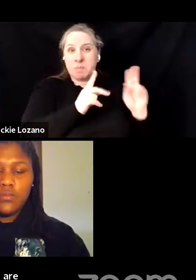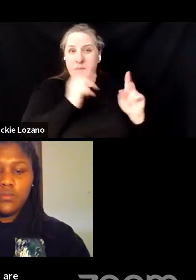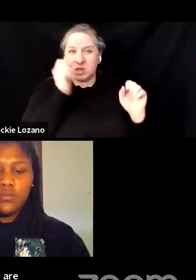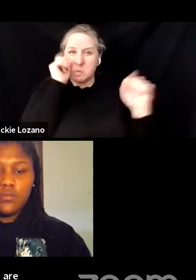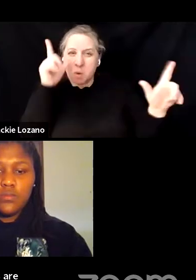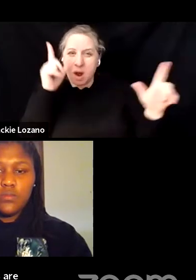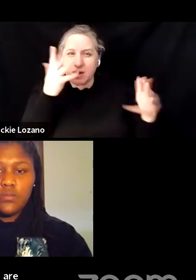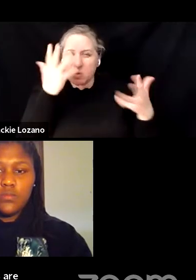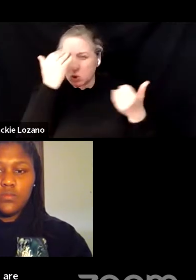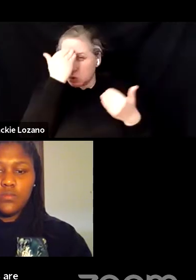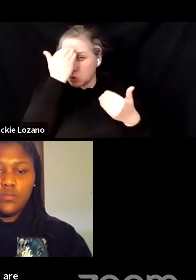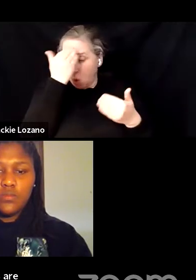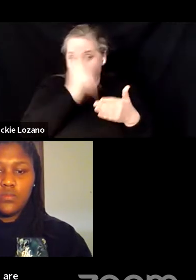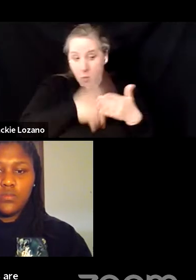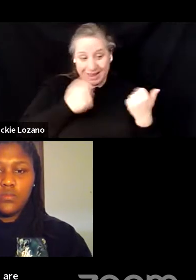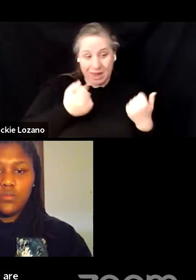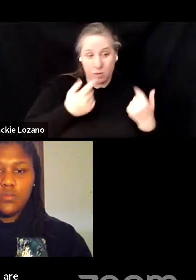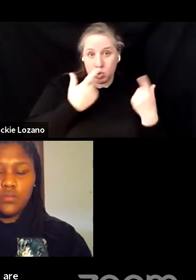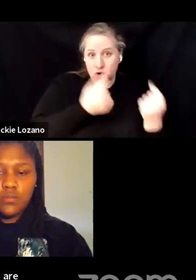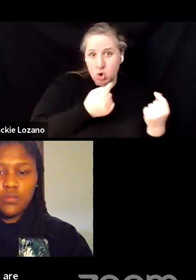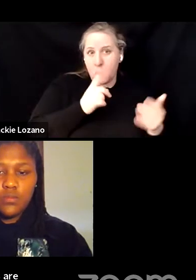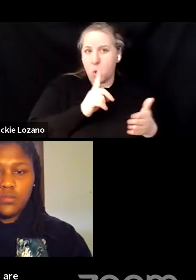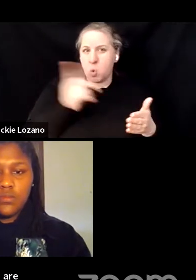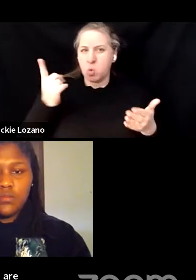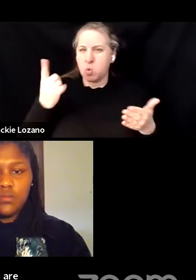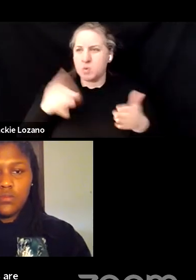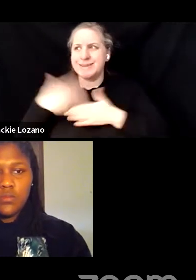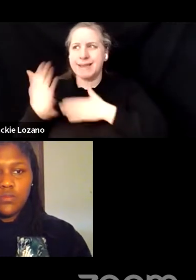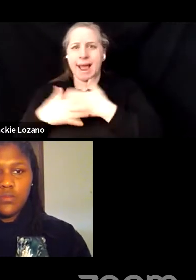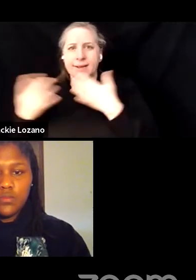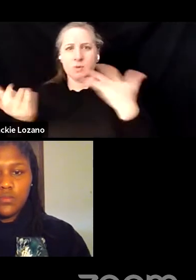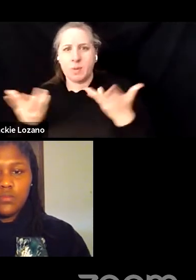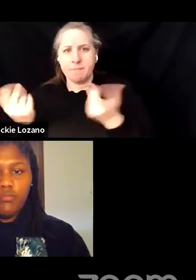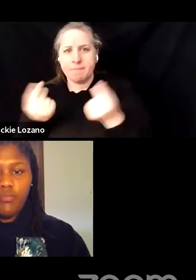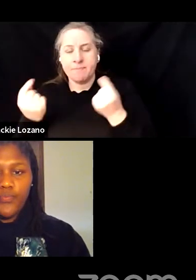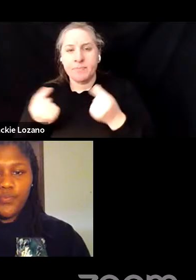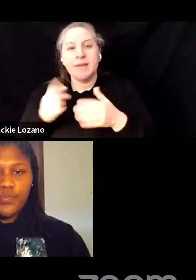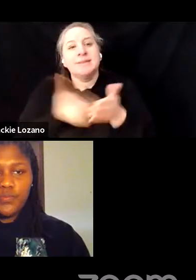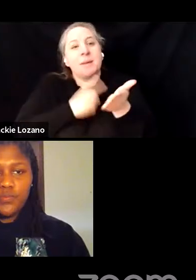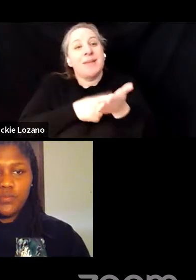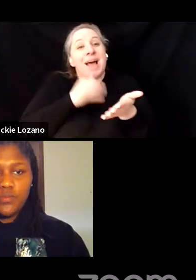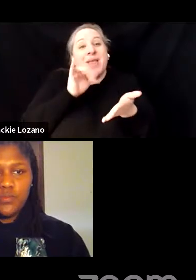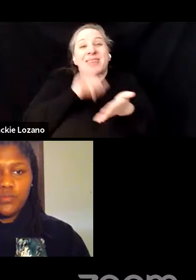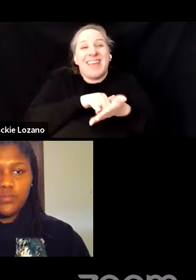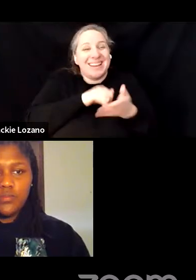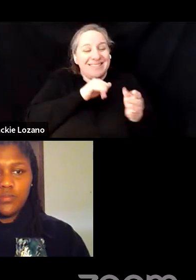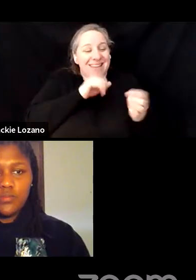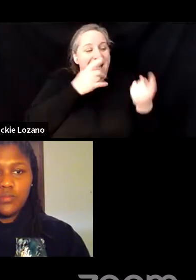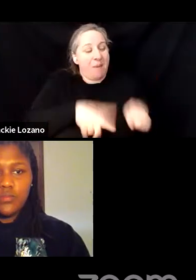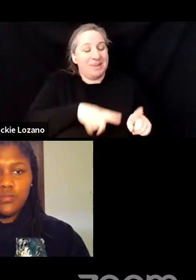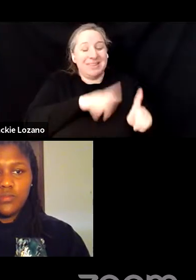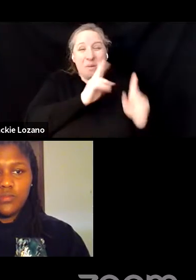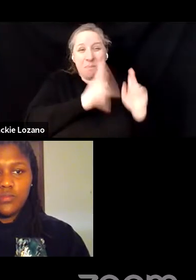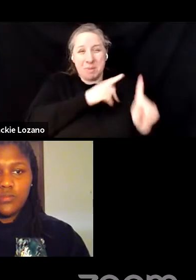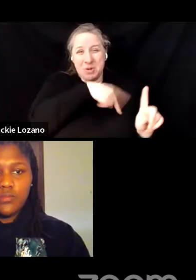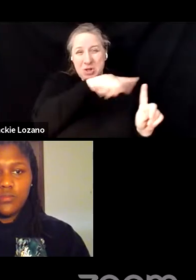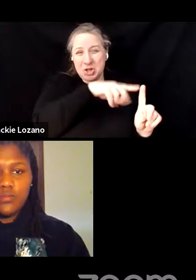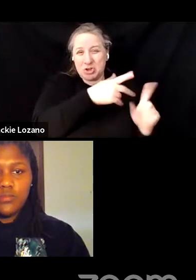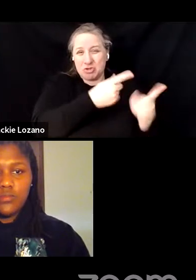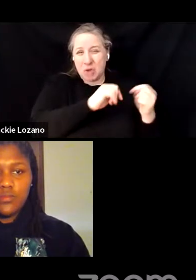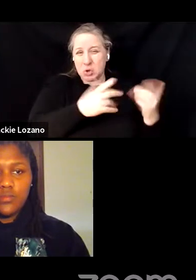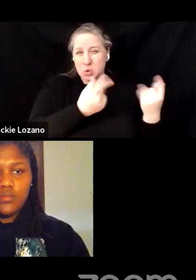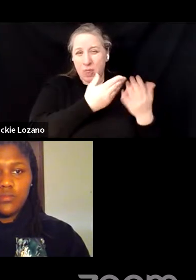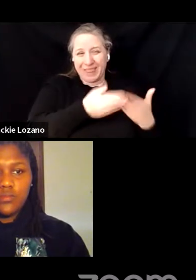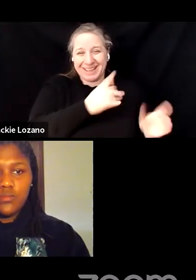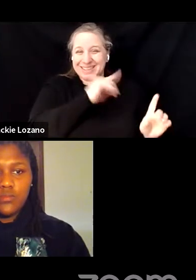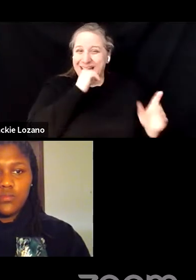what can we do and where should we turn? But sometimes that turns into people trying to do things that they are not equipped to do. And